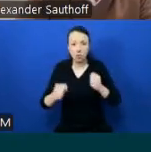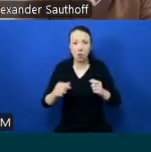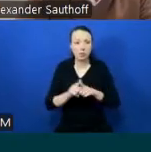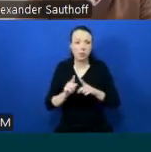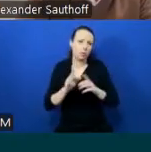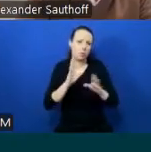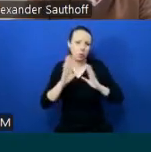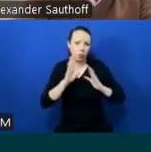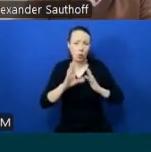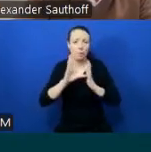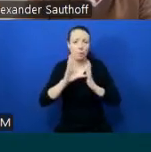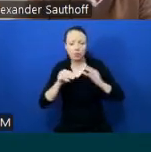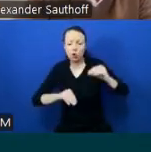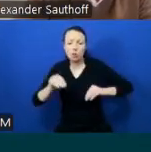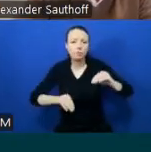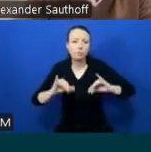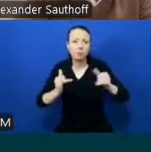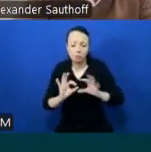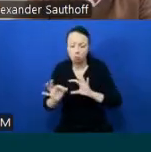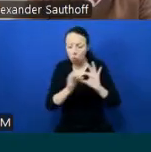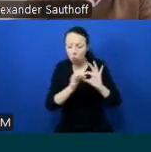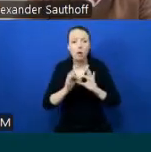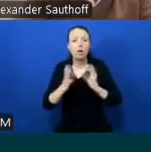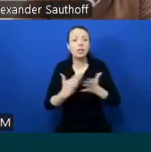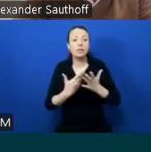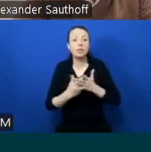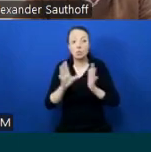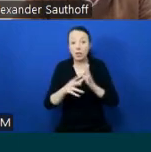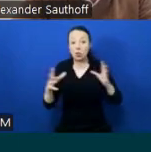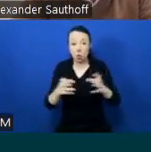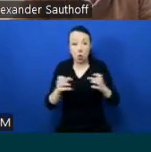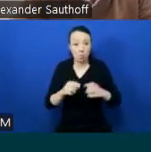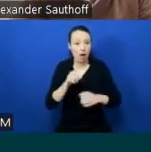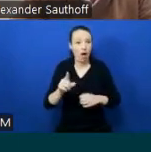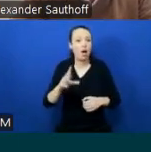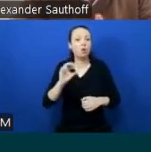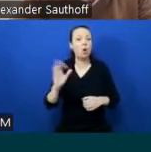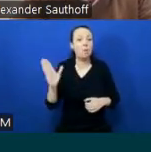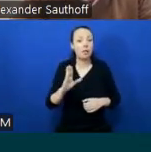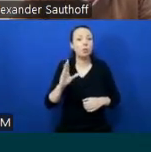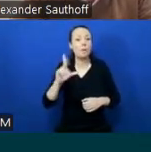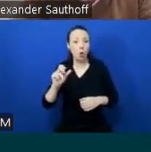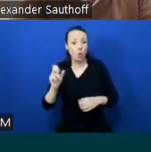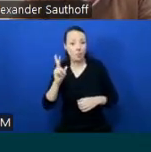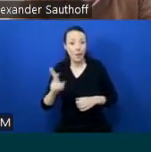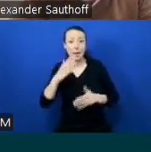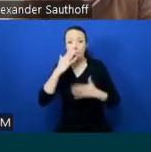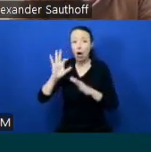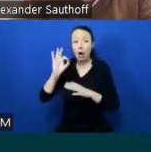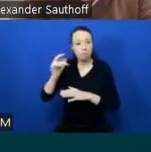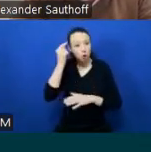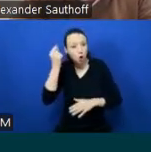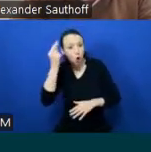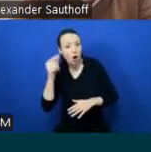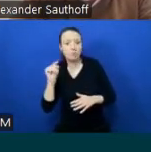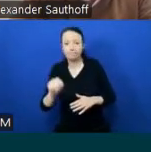city was recently presented by Tomasz Piątek and has highlighted the need to enhance the perviousness of